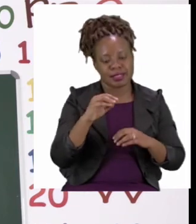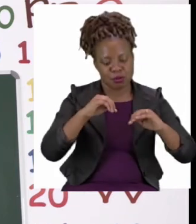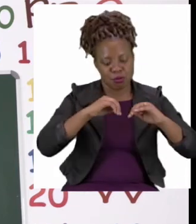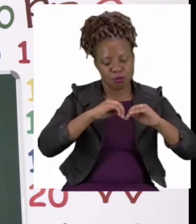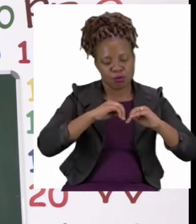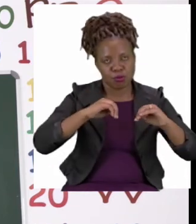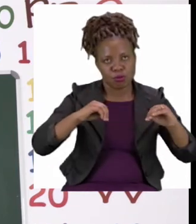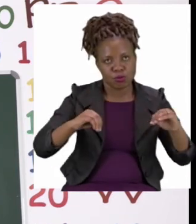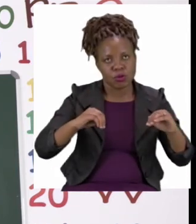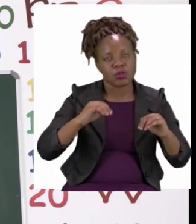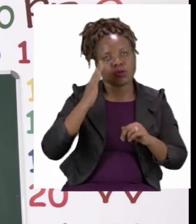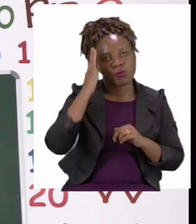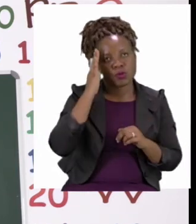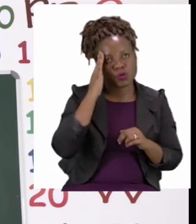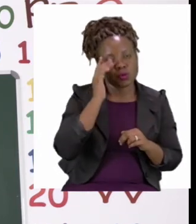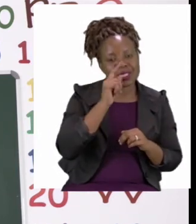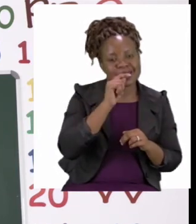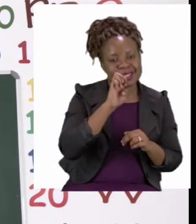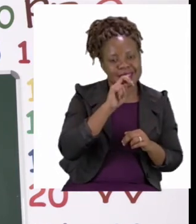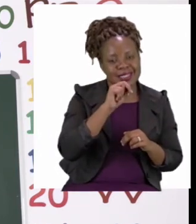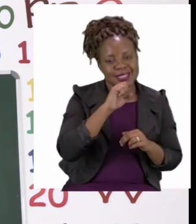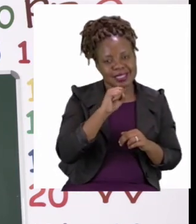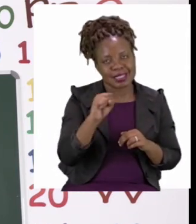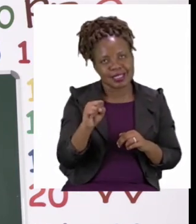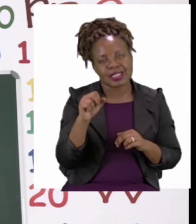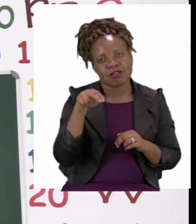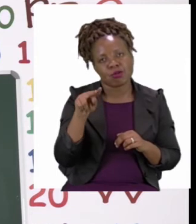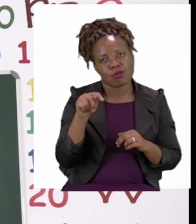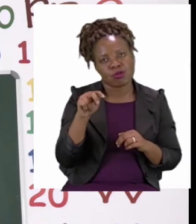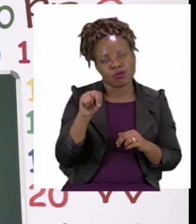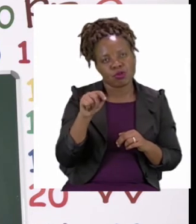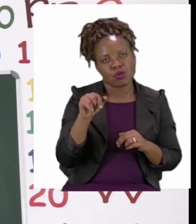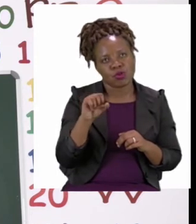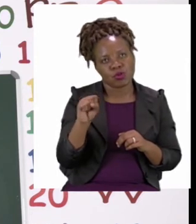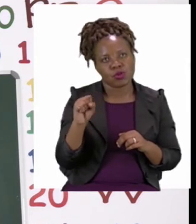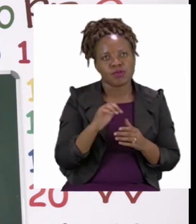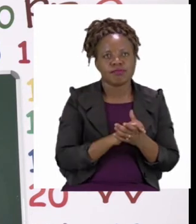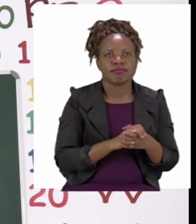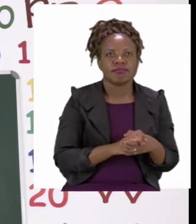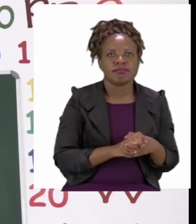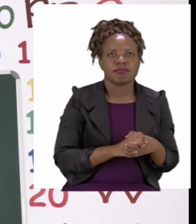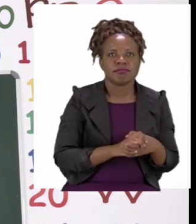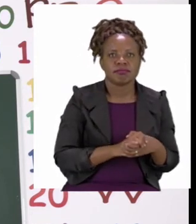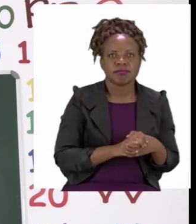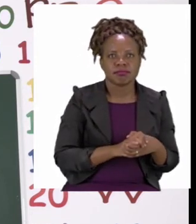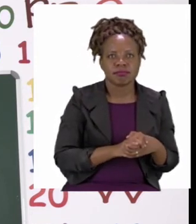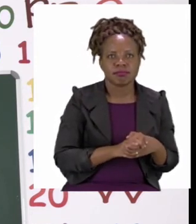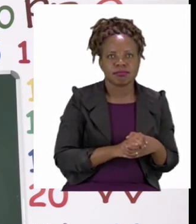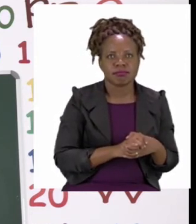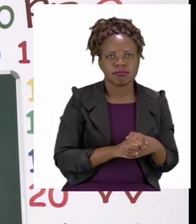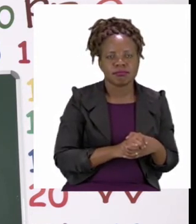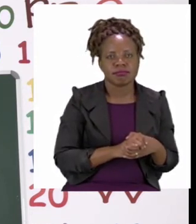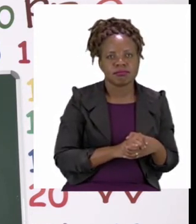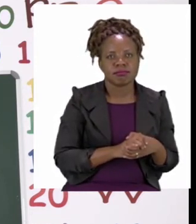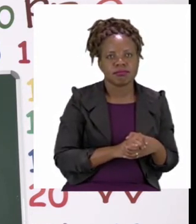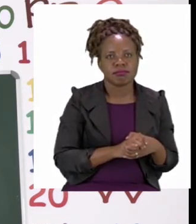96. Now the trick about decomposing, boys and girls, is also the way you say it. If you say